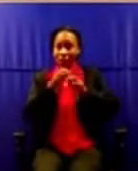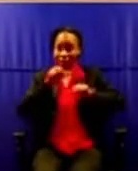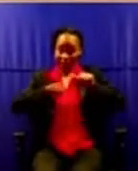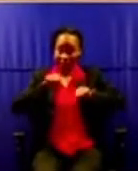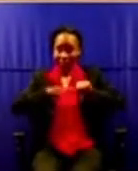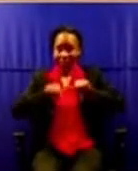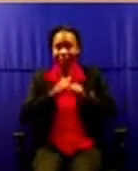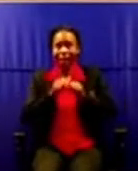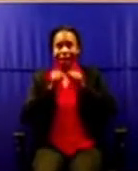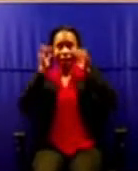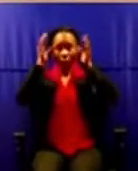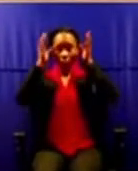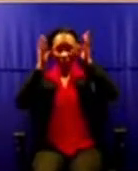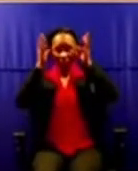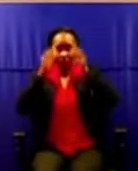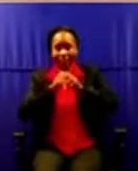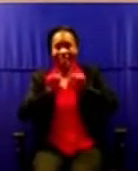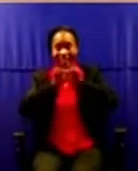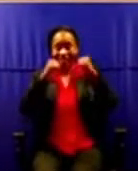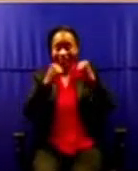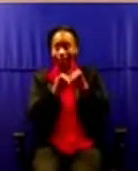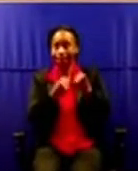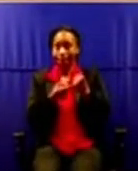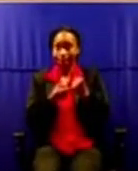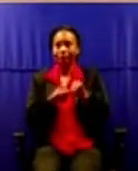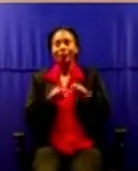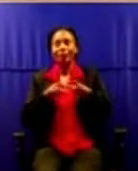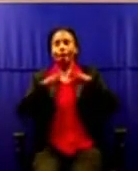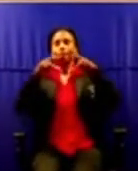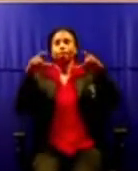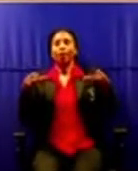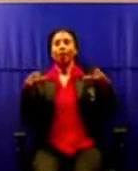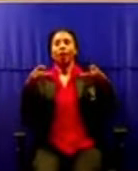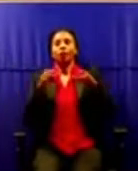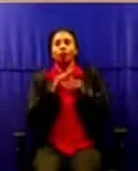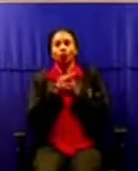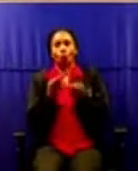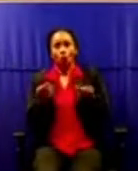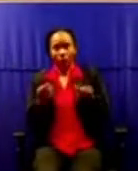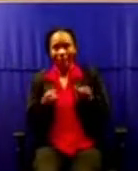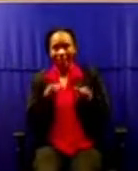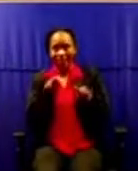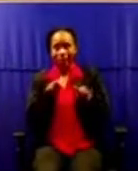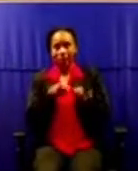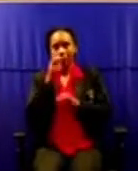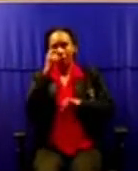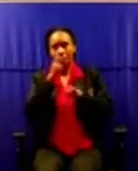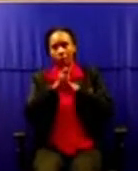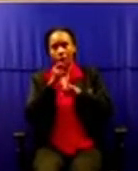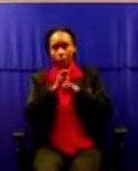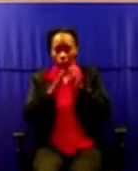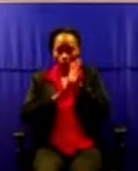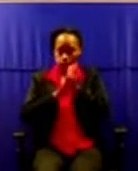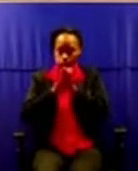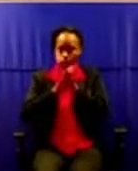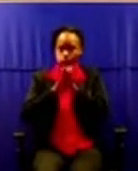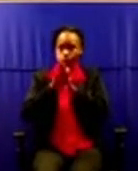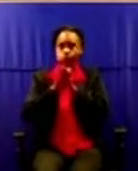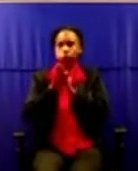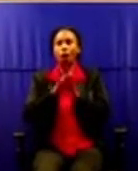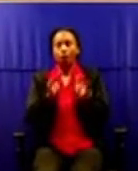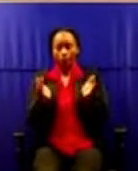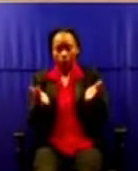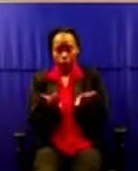a hugely valuable resource that we need to further and we need to nurture and we need